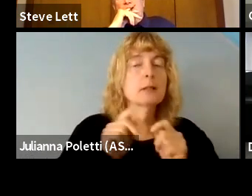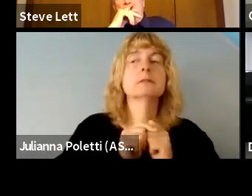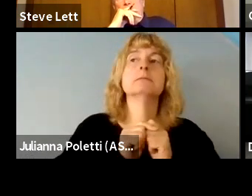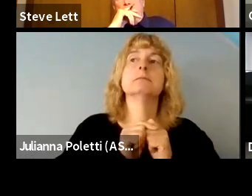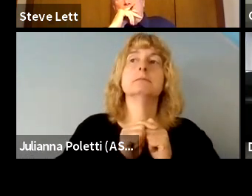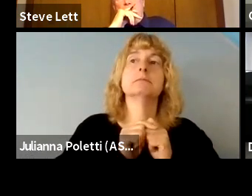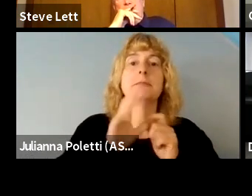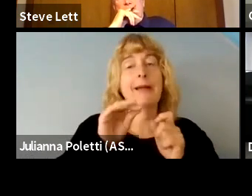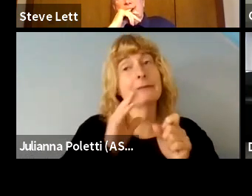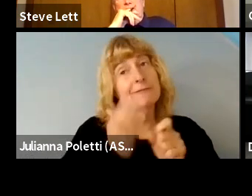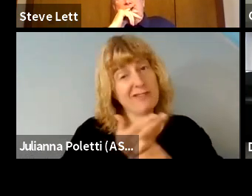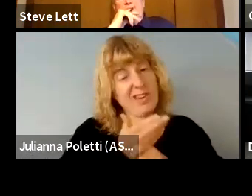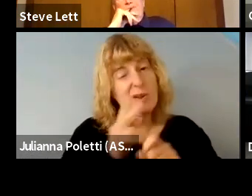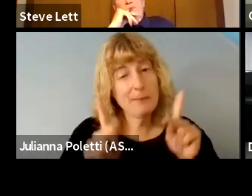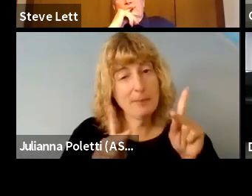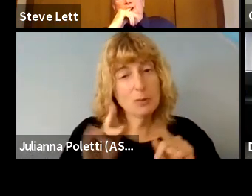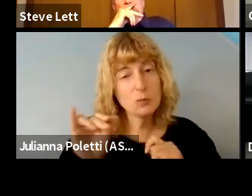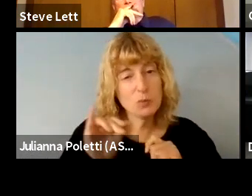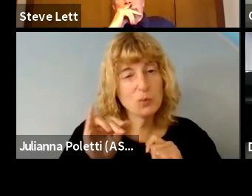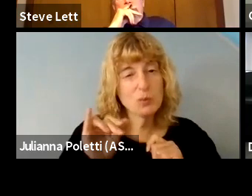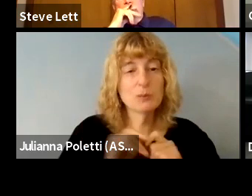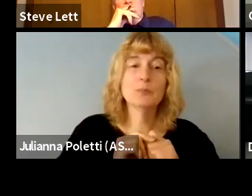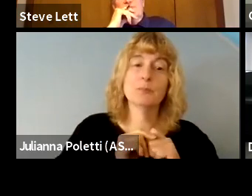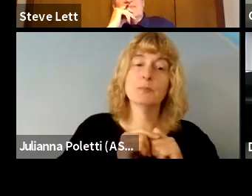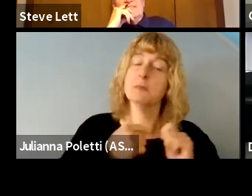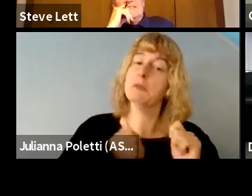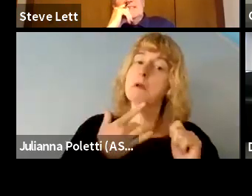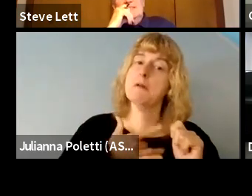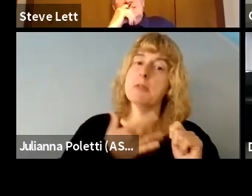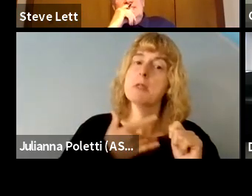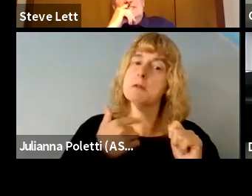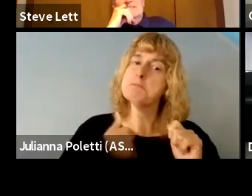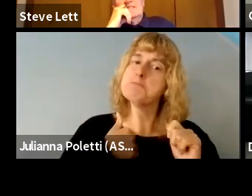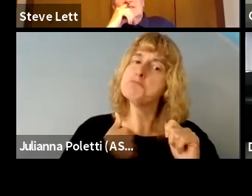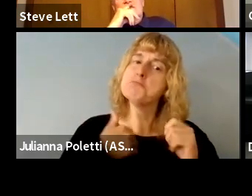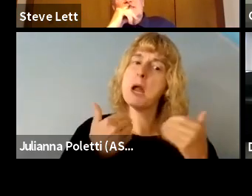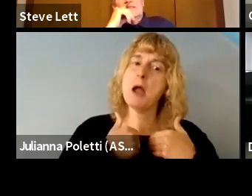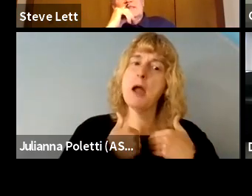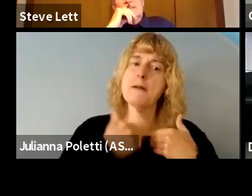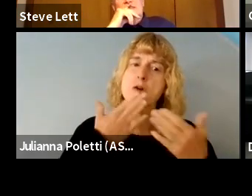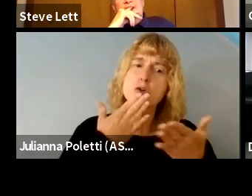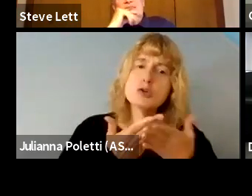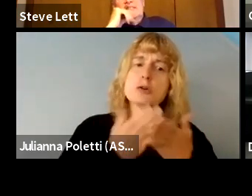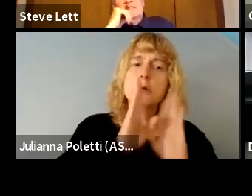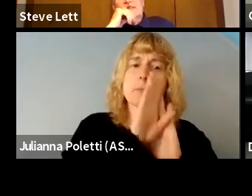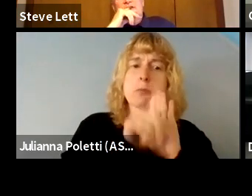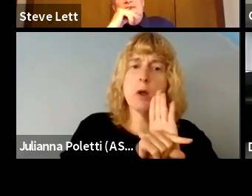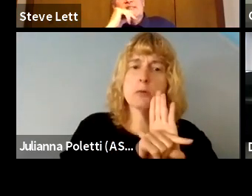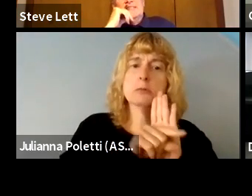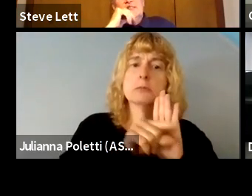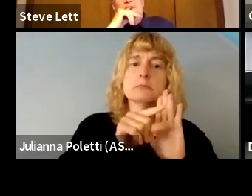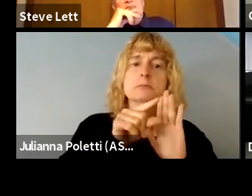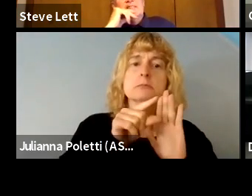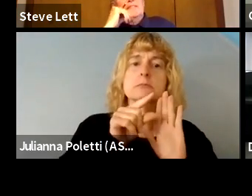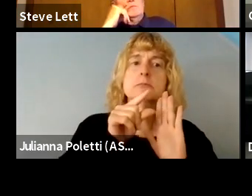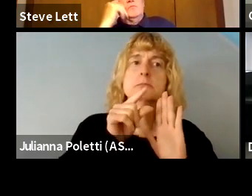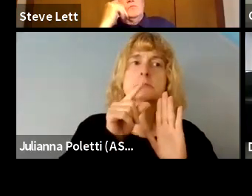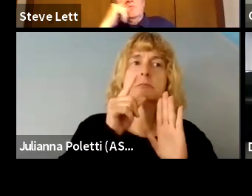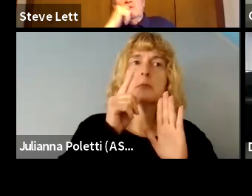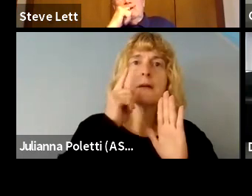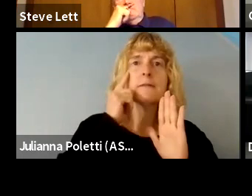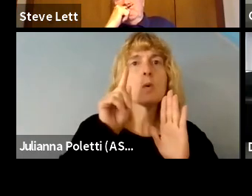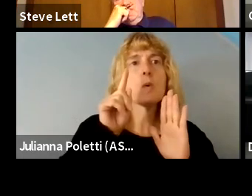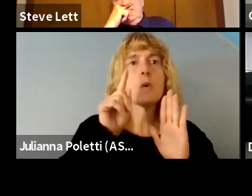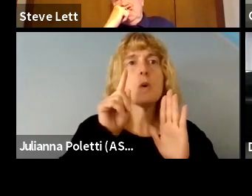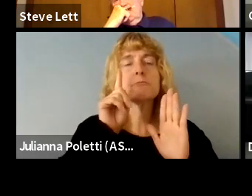and firing people as well. So I feel I have a good background in trying